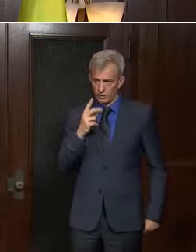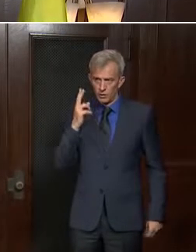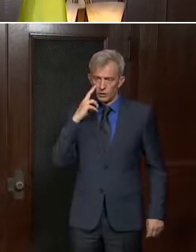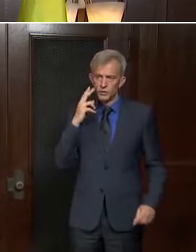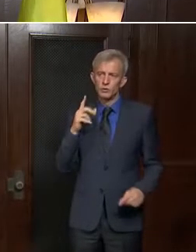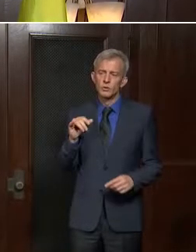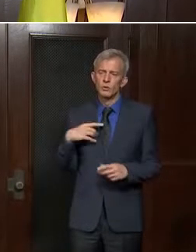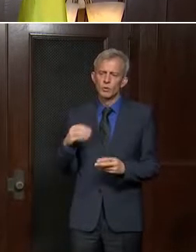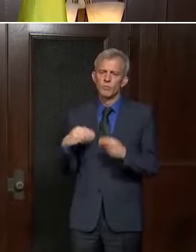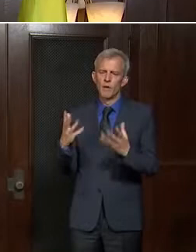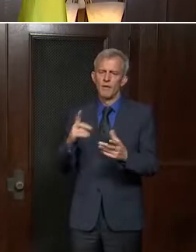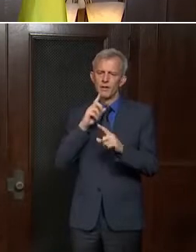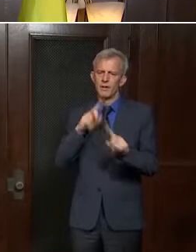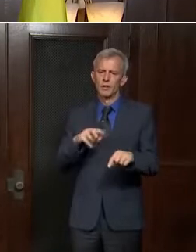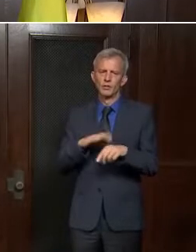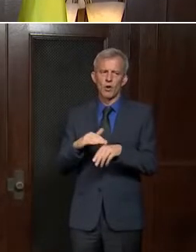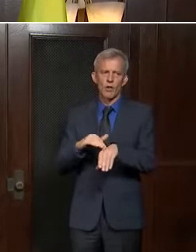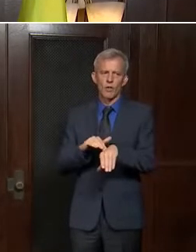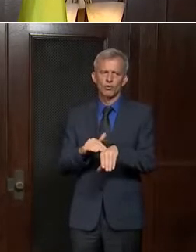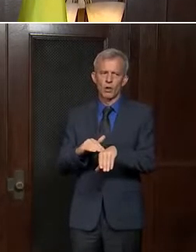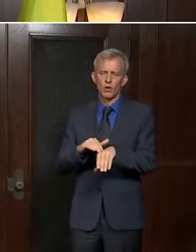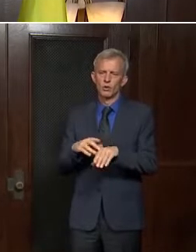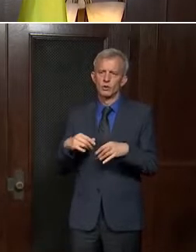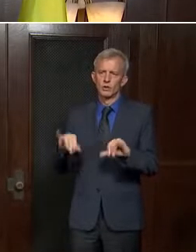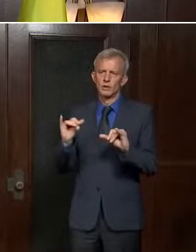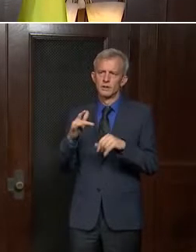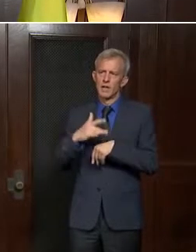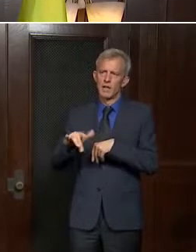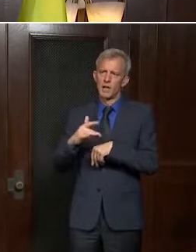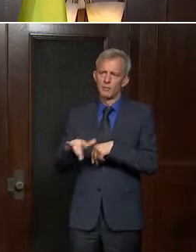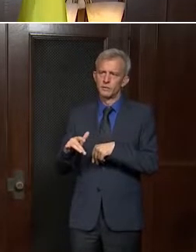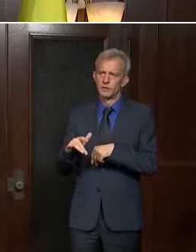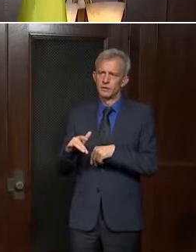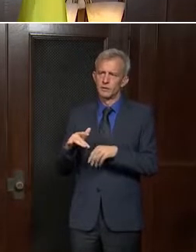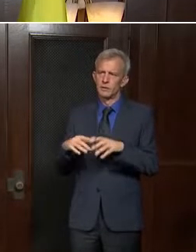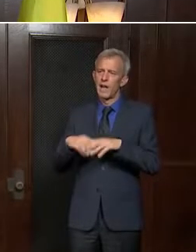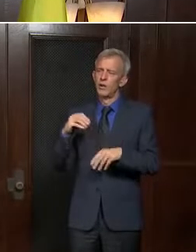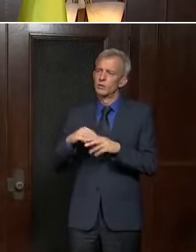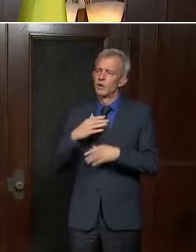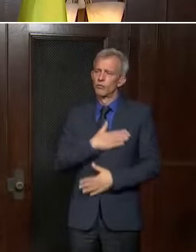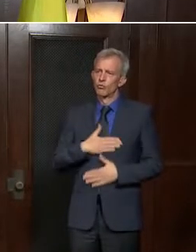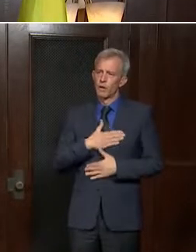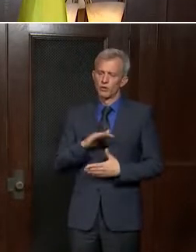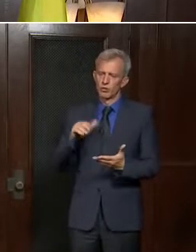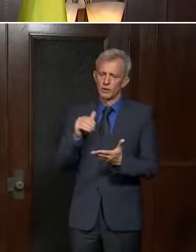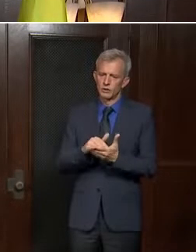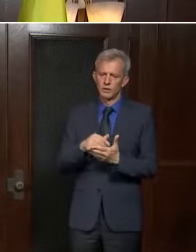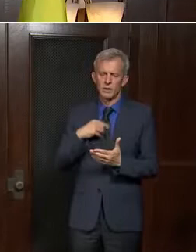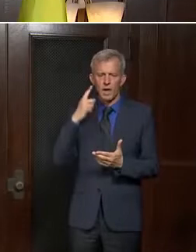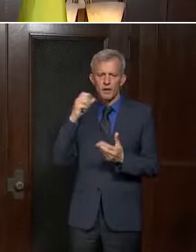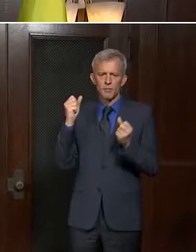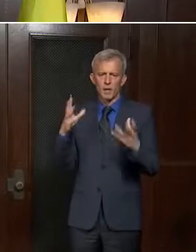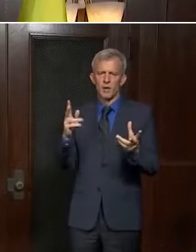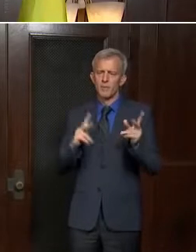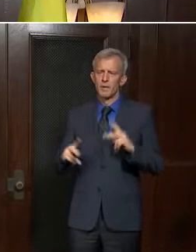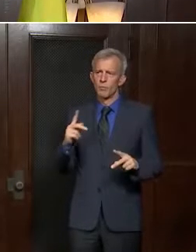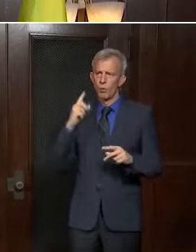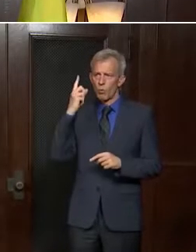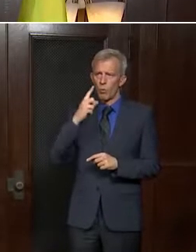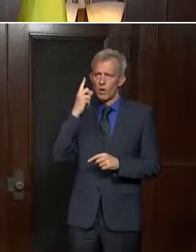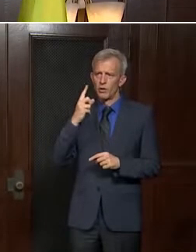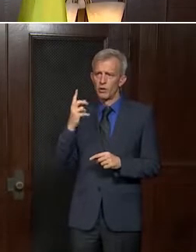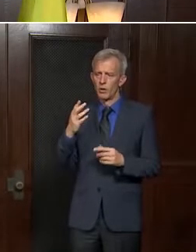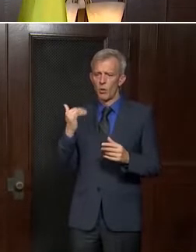the trailers that are still empty outside of the Granada Hills Recreation Center. I think a lot of people are wondering why they're